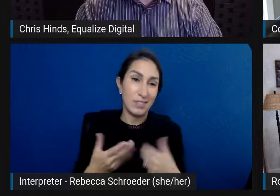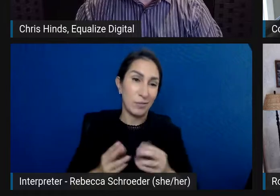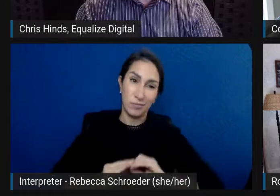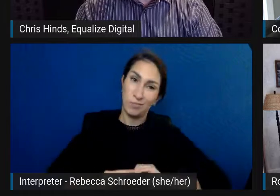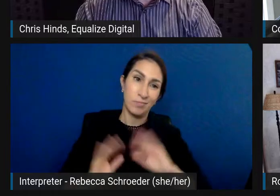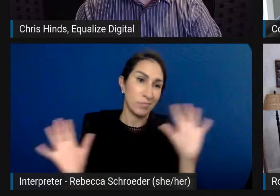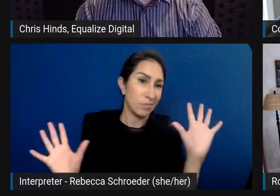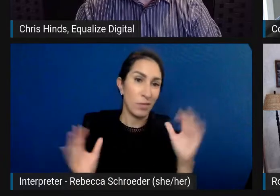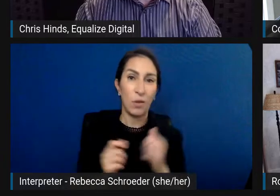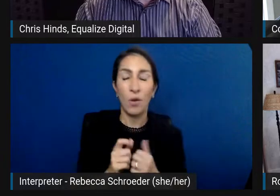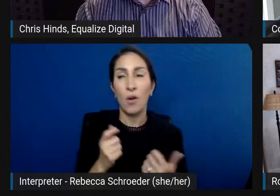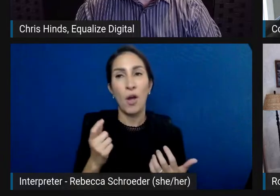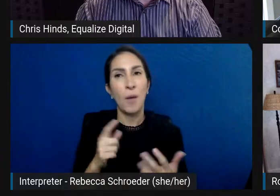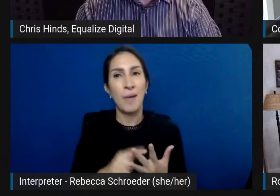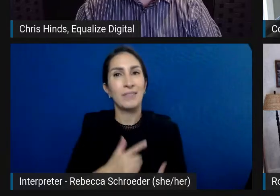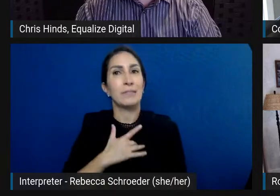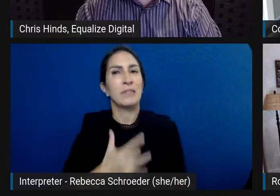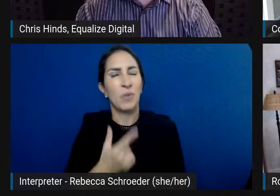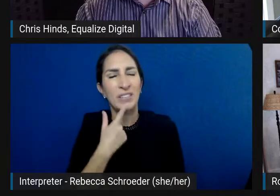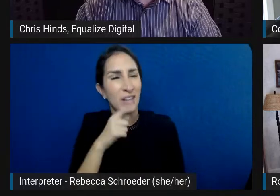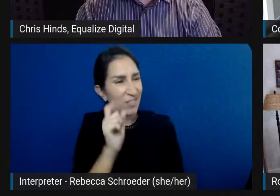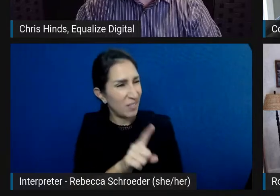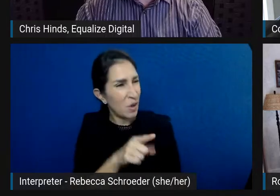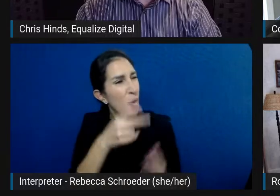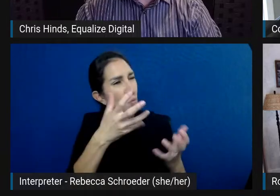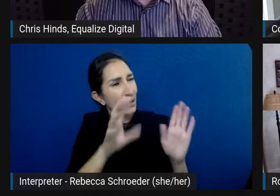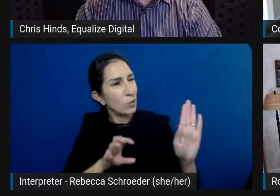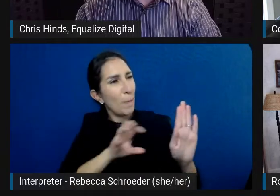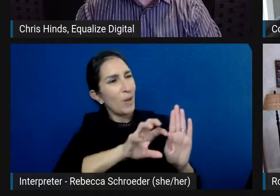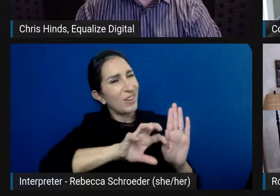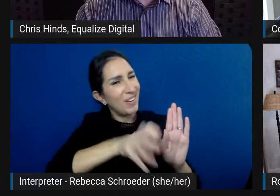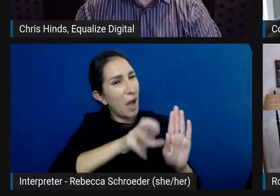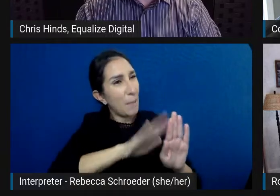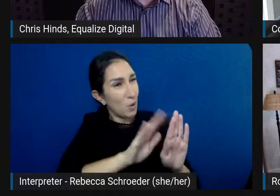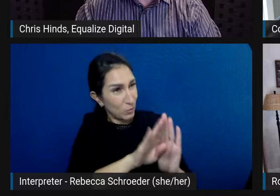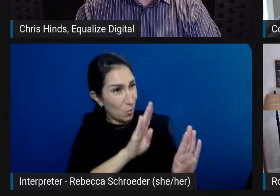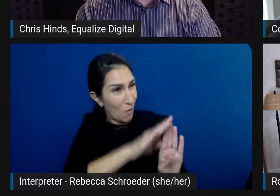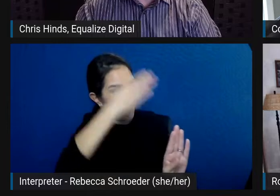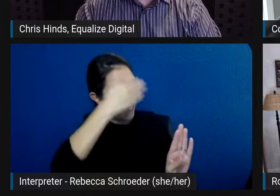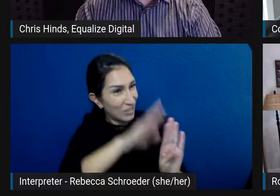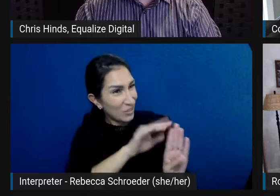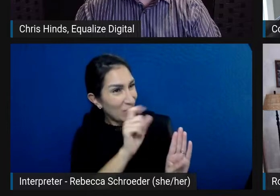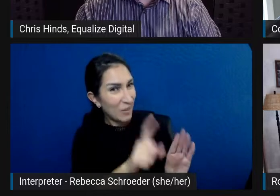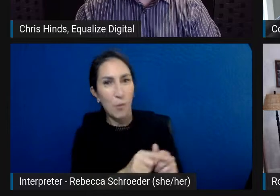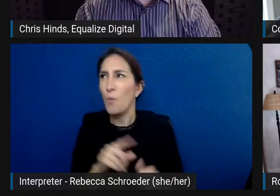But yeah, the doorknob question usually gets them. That's a good analogy. Nice. I like that. I'll have to use that.